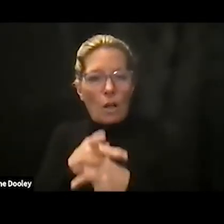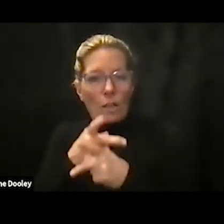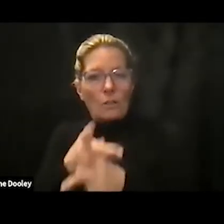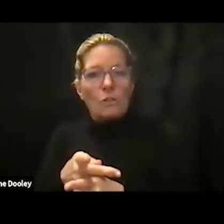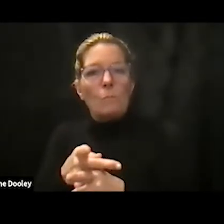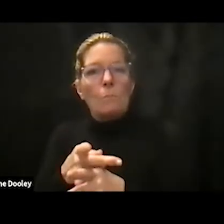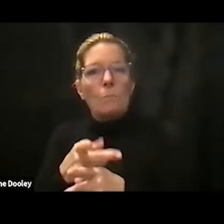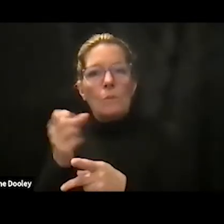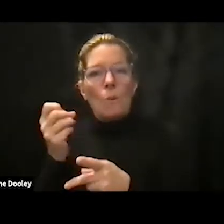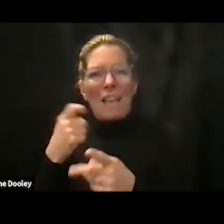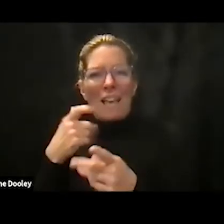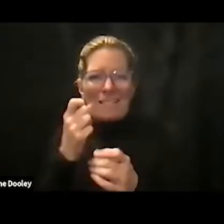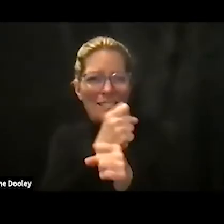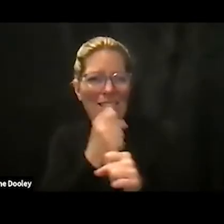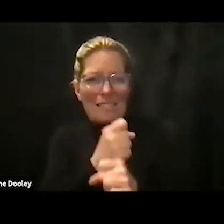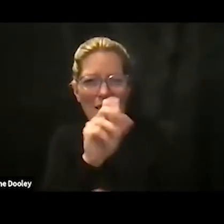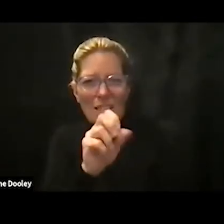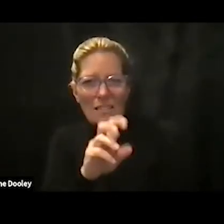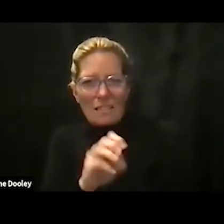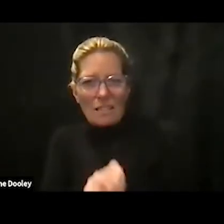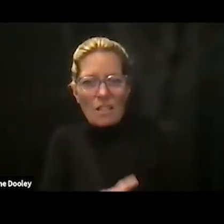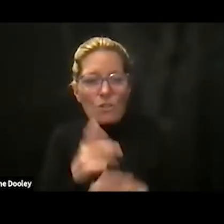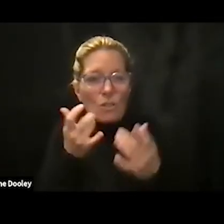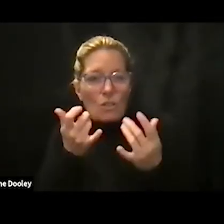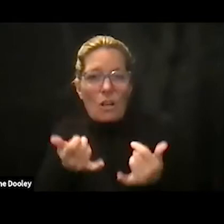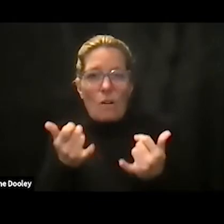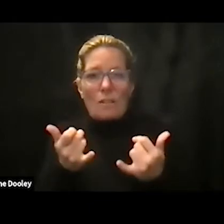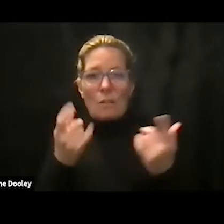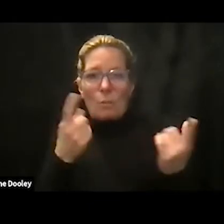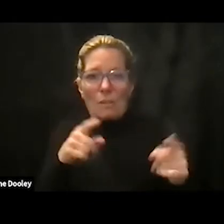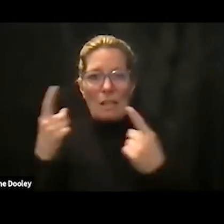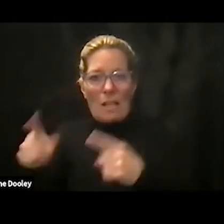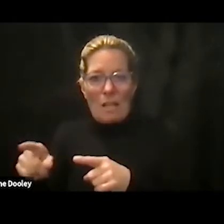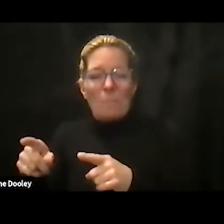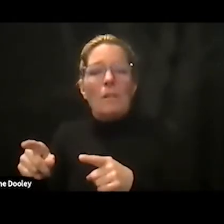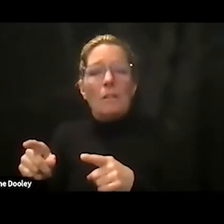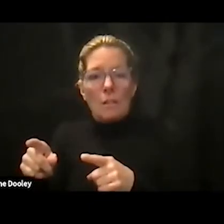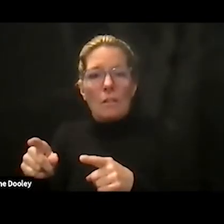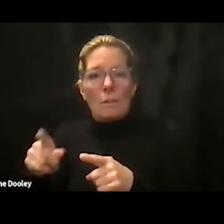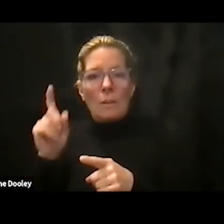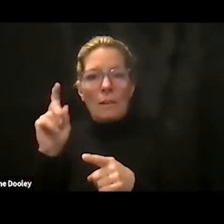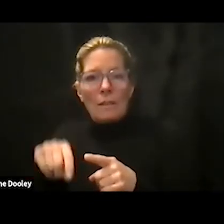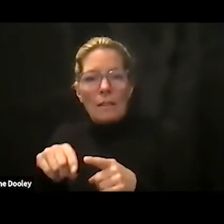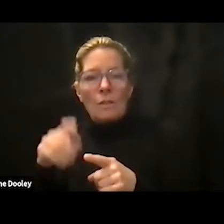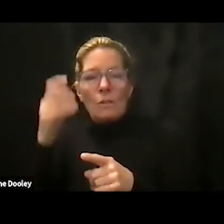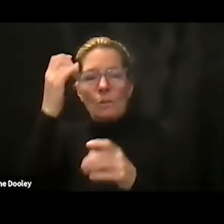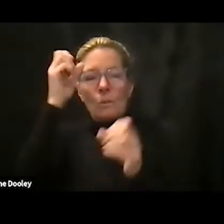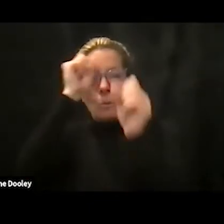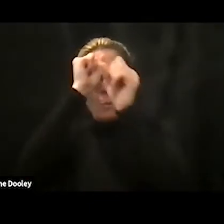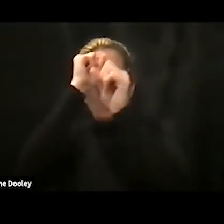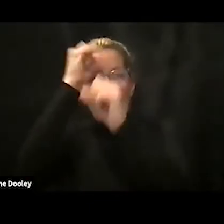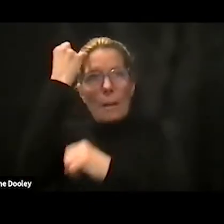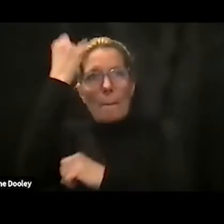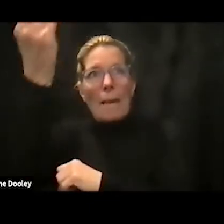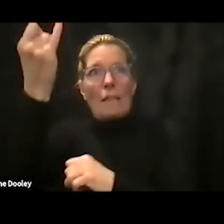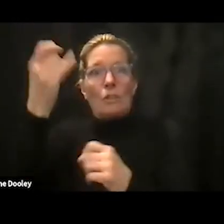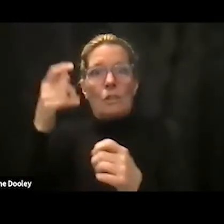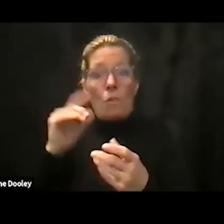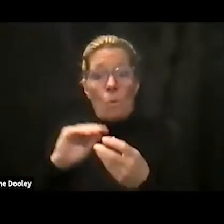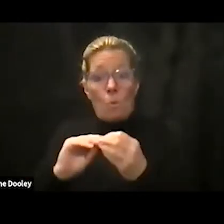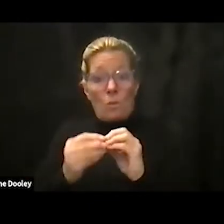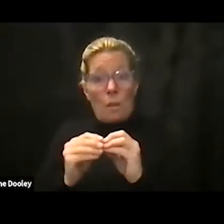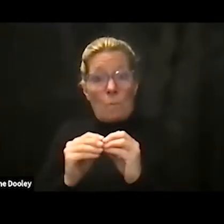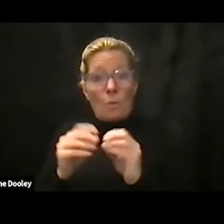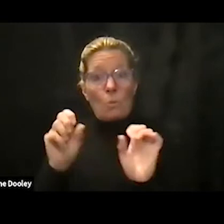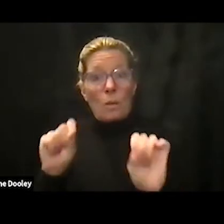statistics about the, and that's representing the current conditions that we're in, right? And so we need to imagine, what could those numbers